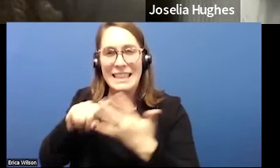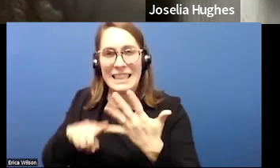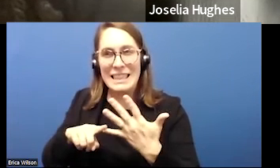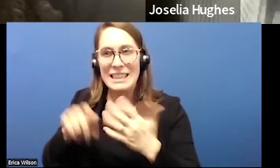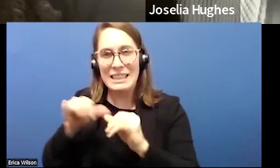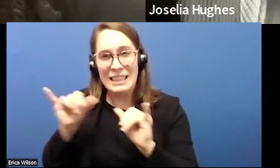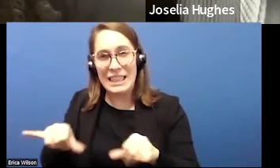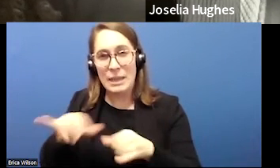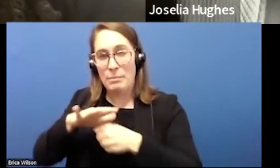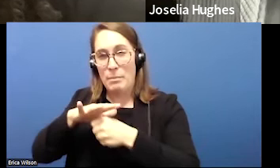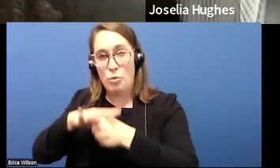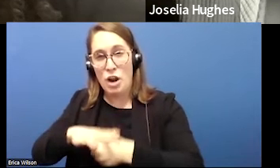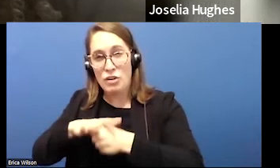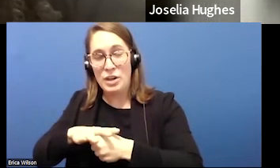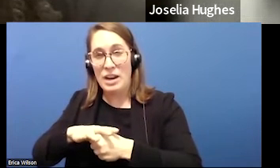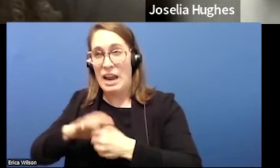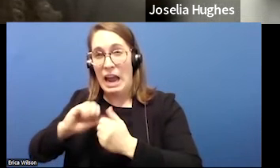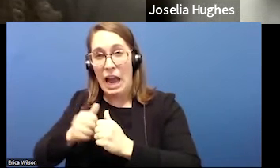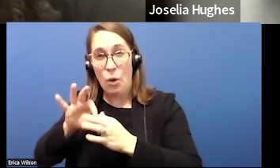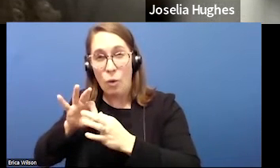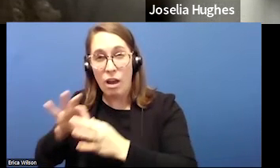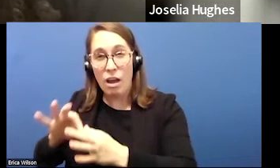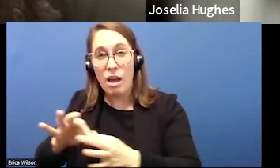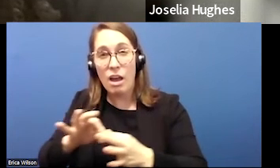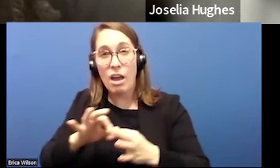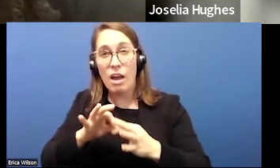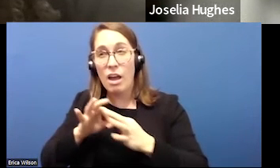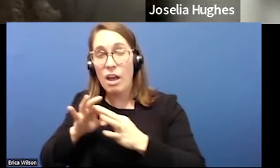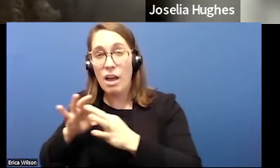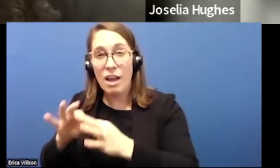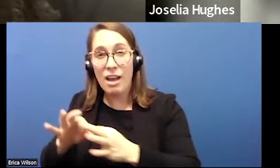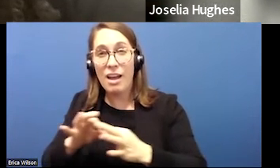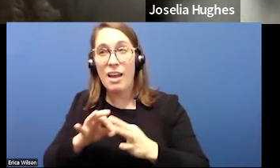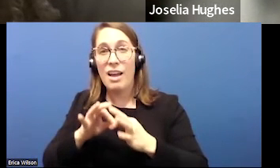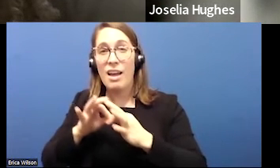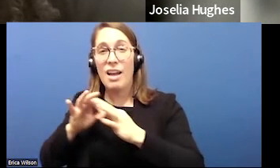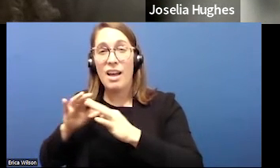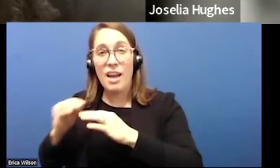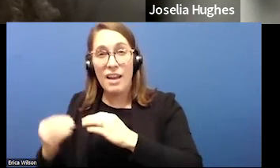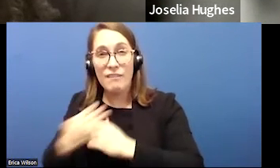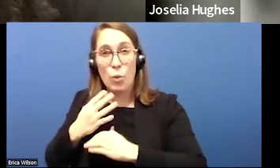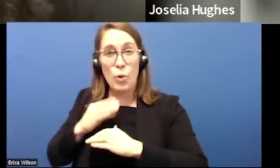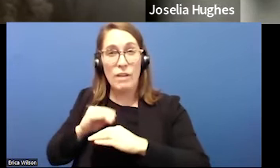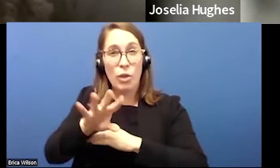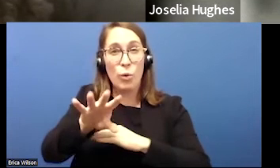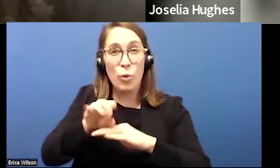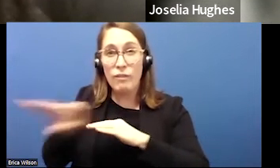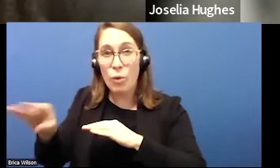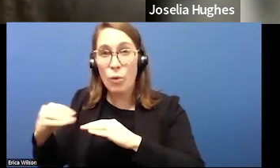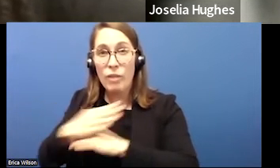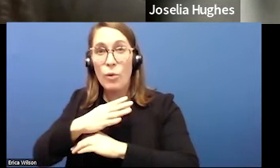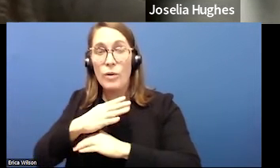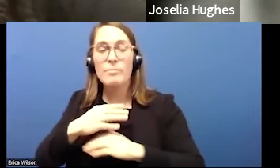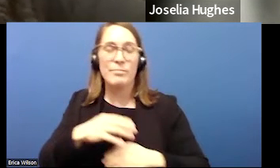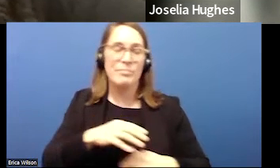and how these systems of oppression work together to make our decisions or influence our decisions. This